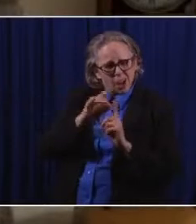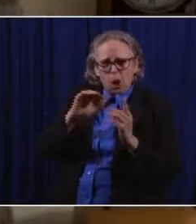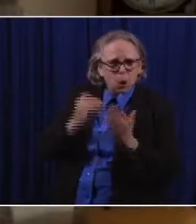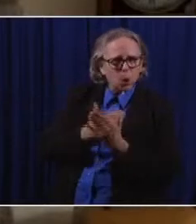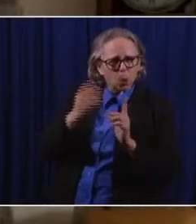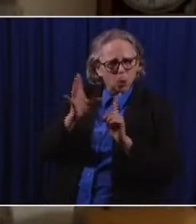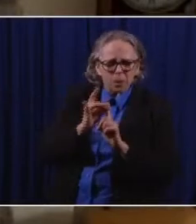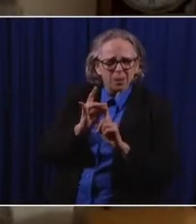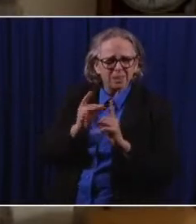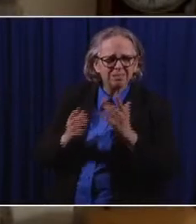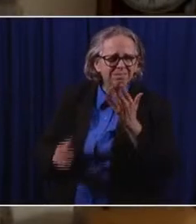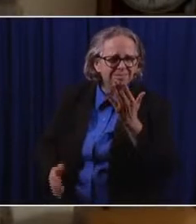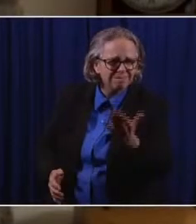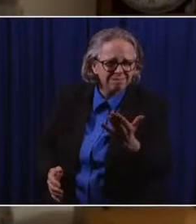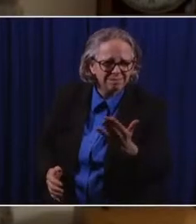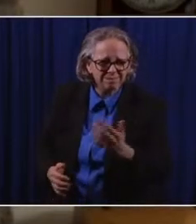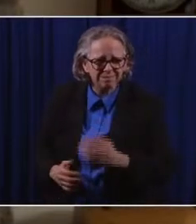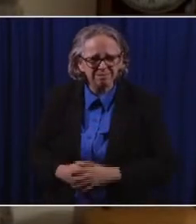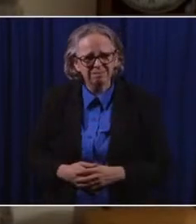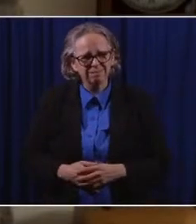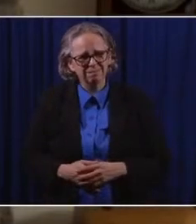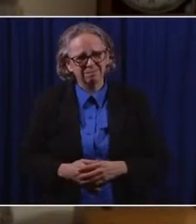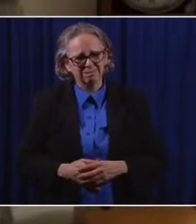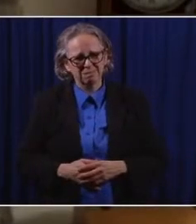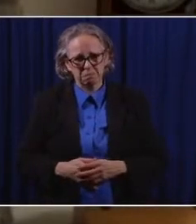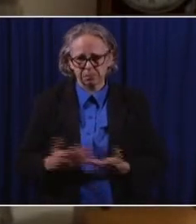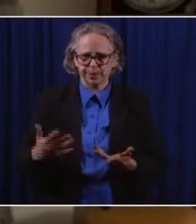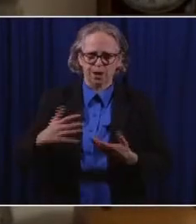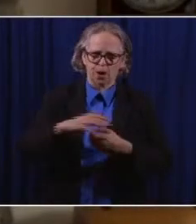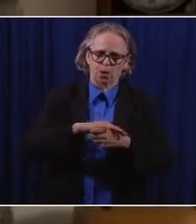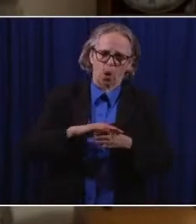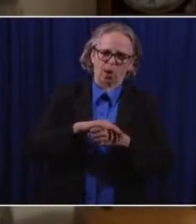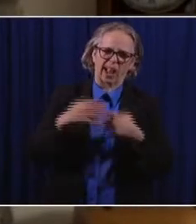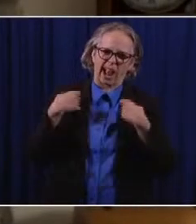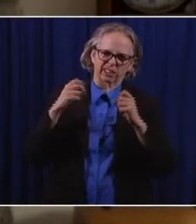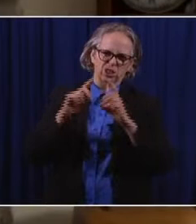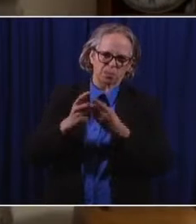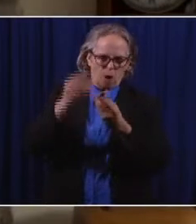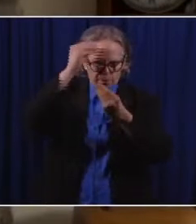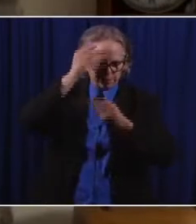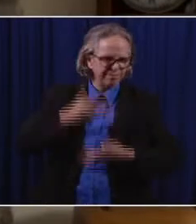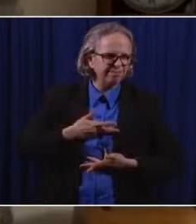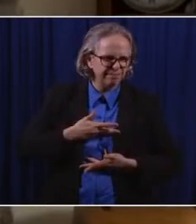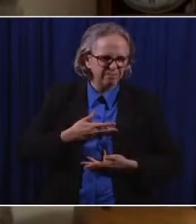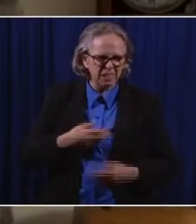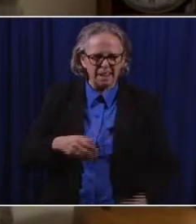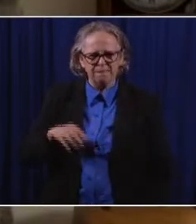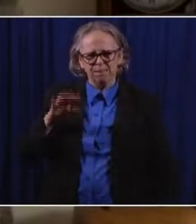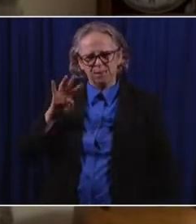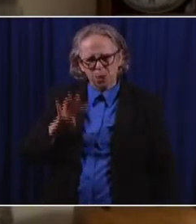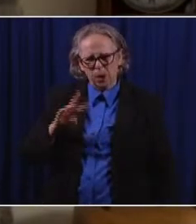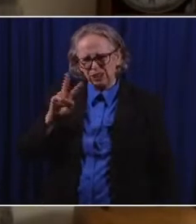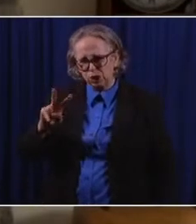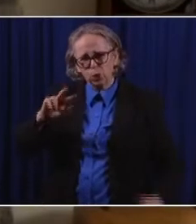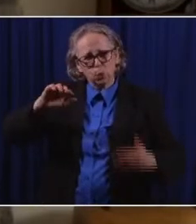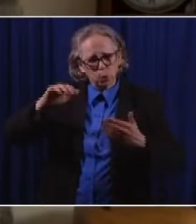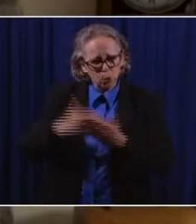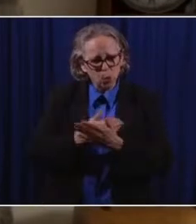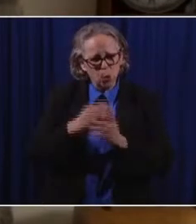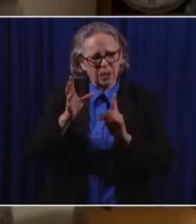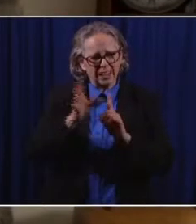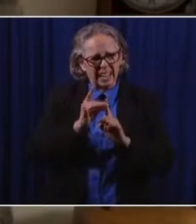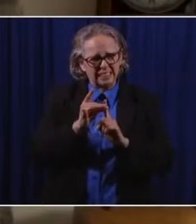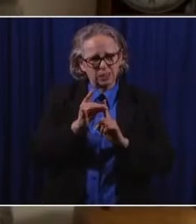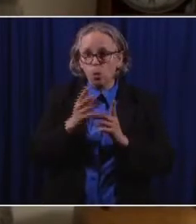during the pandemic. Local health department officials reported this week that they have 42 cases linked to an outbreak